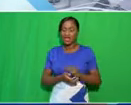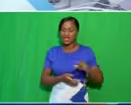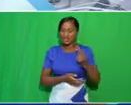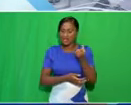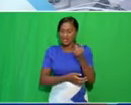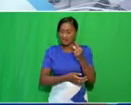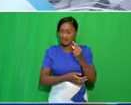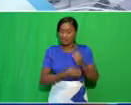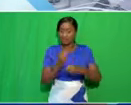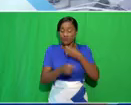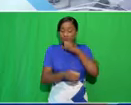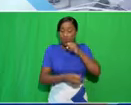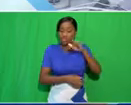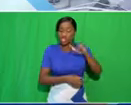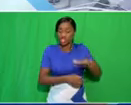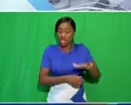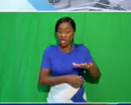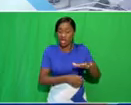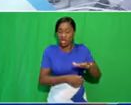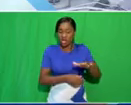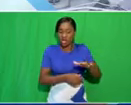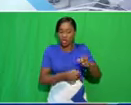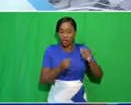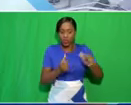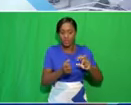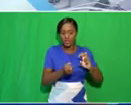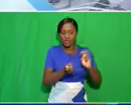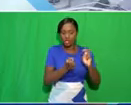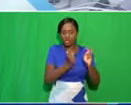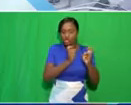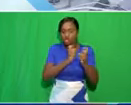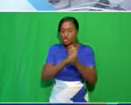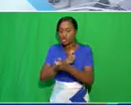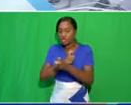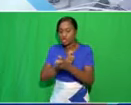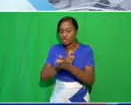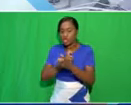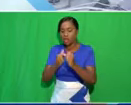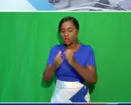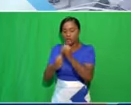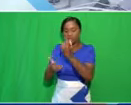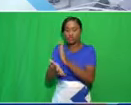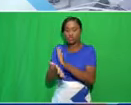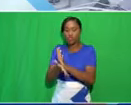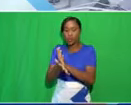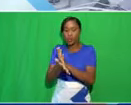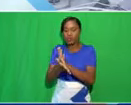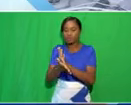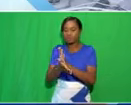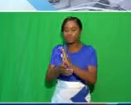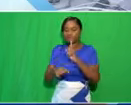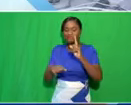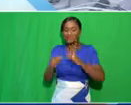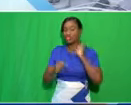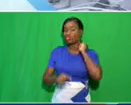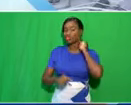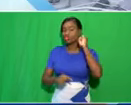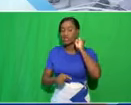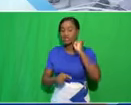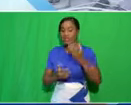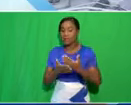child. And that sudden shift sometimes causes academic pressure because you're moving from a school where you